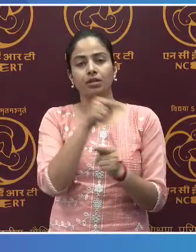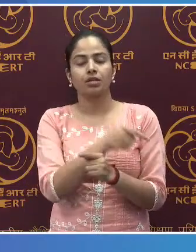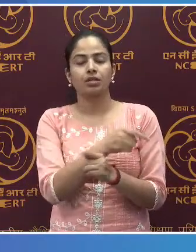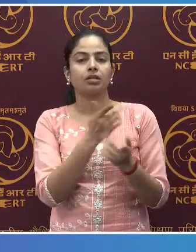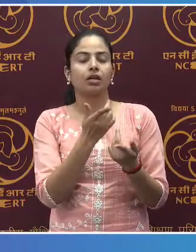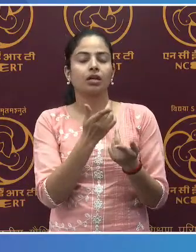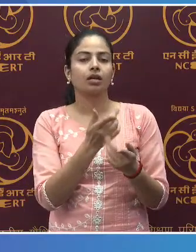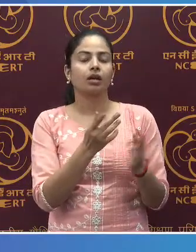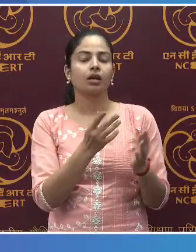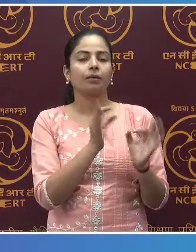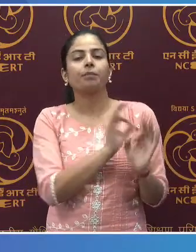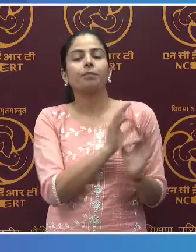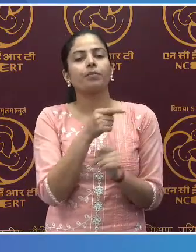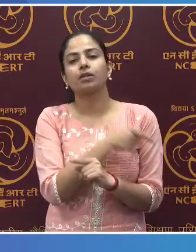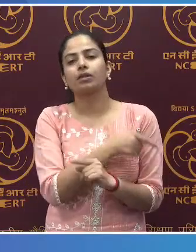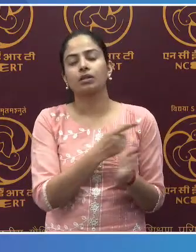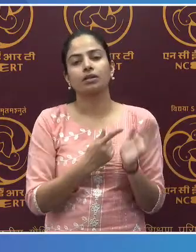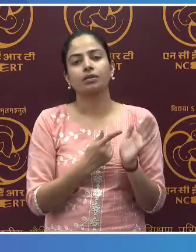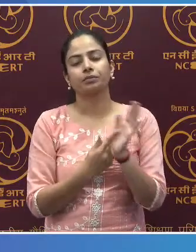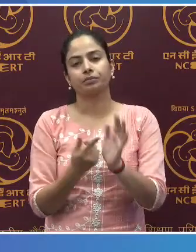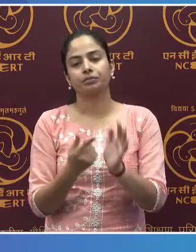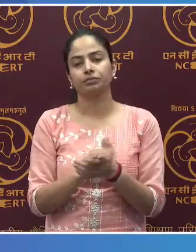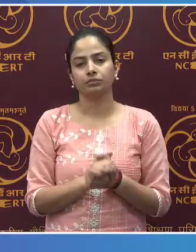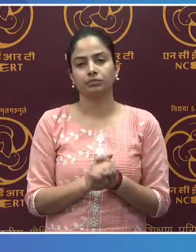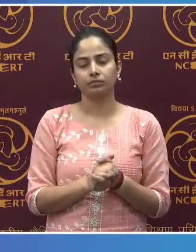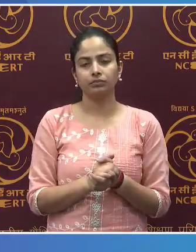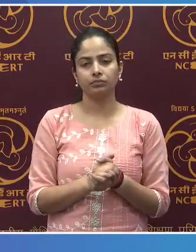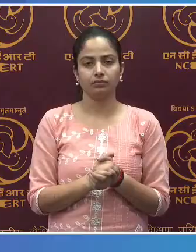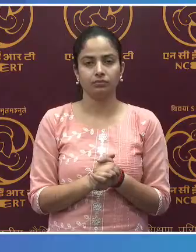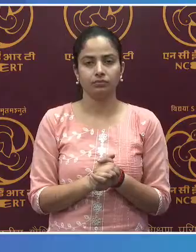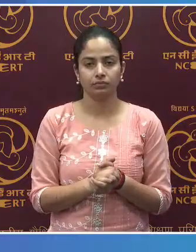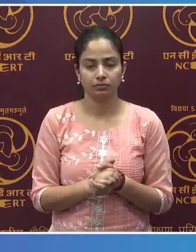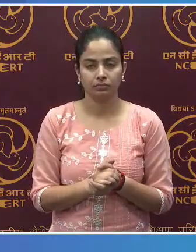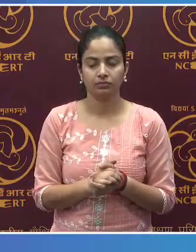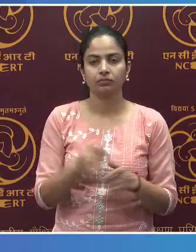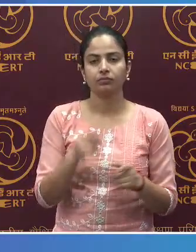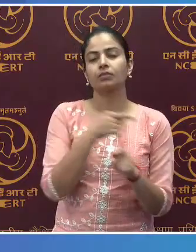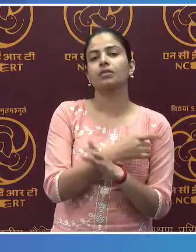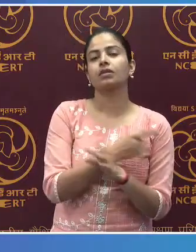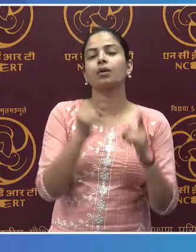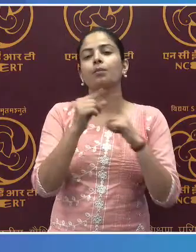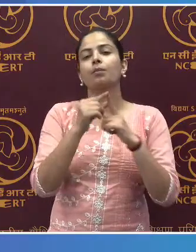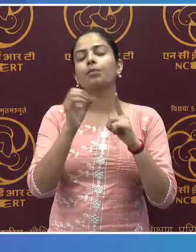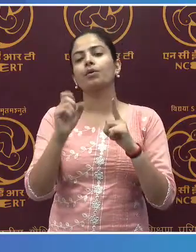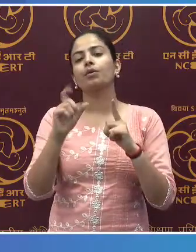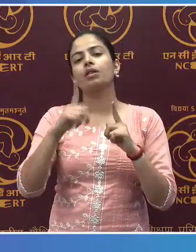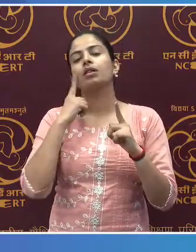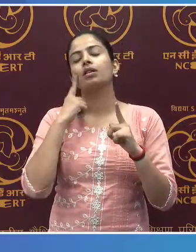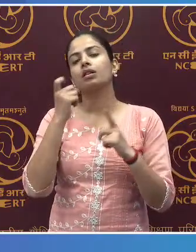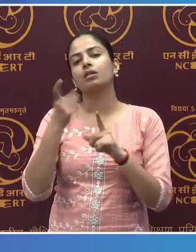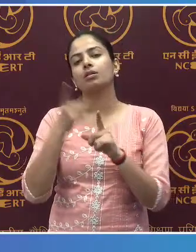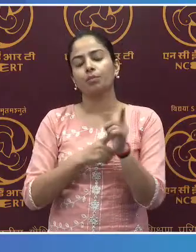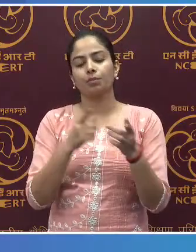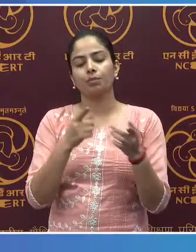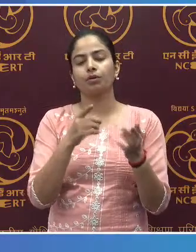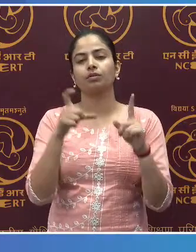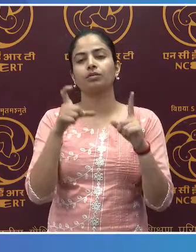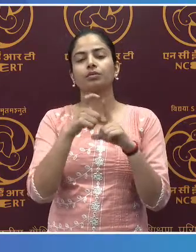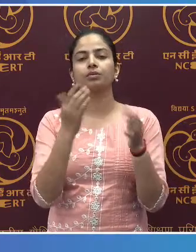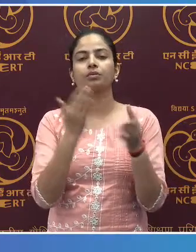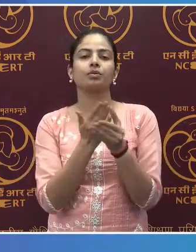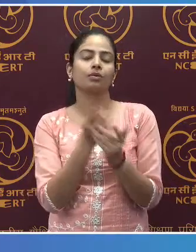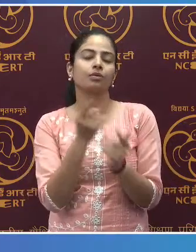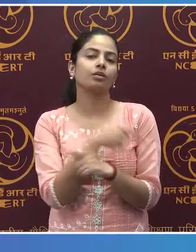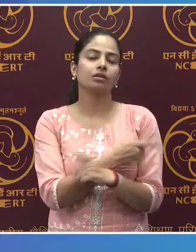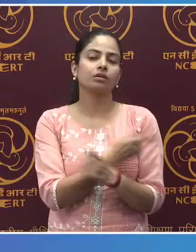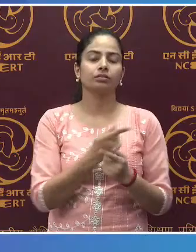ideal thing for the education, for how the education should be visualized in a particular country. So this is the policy document. Policy document, right, sir. And the